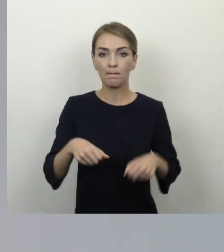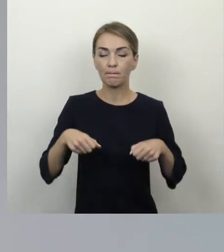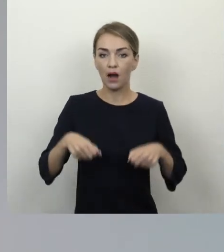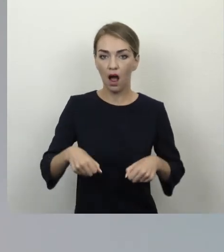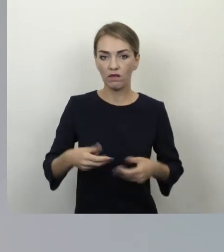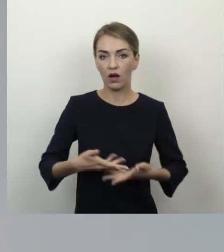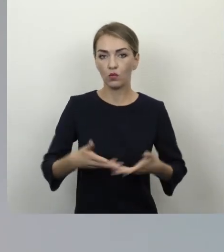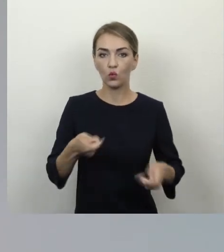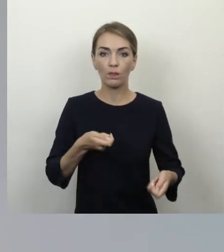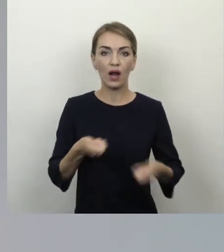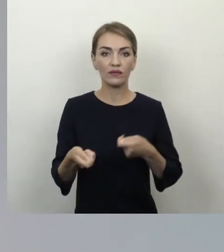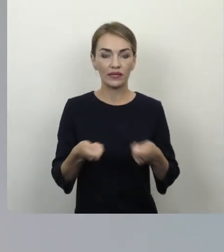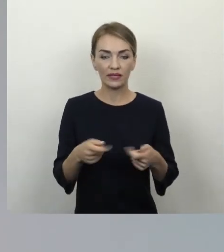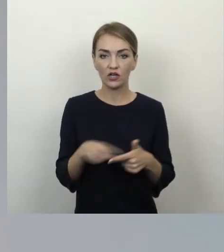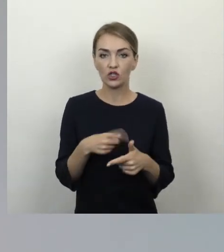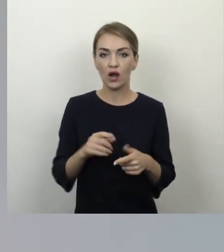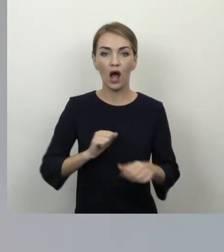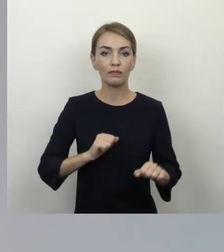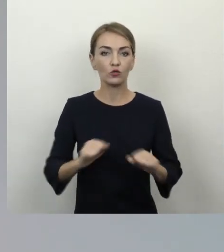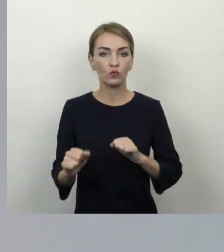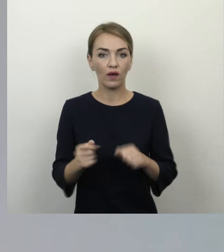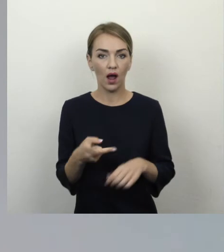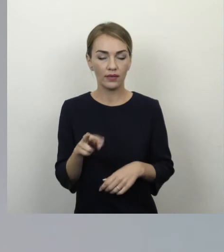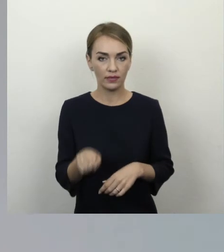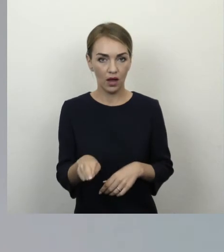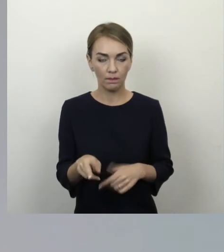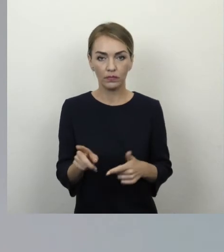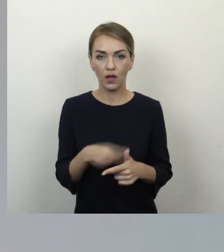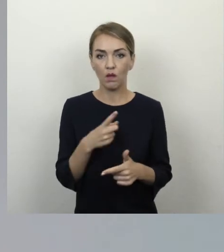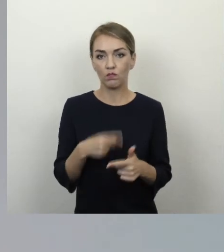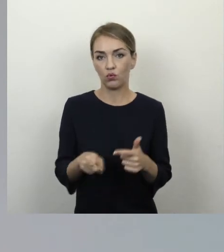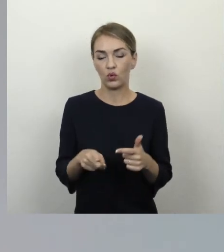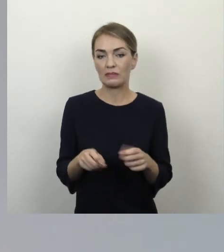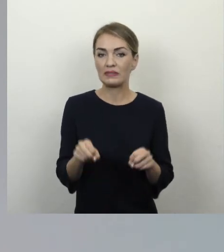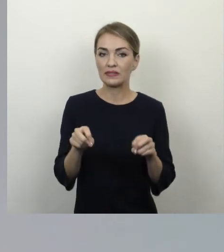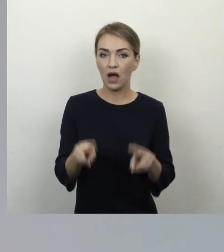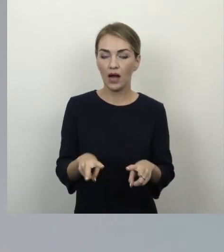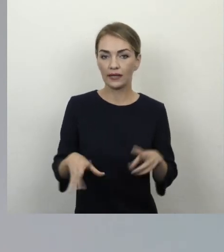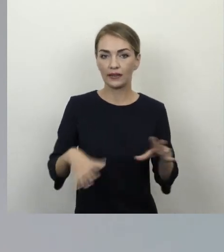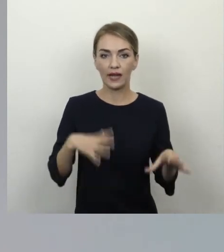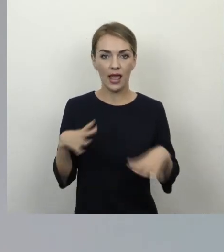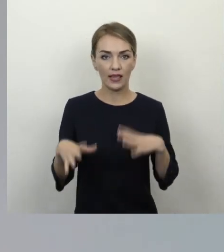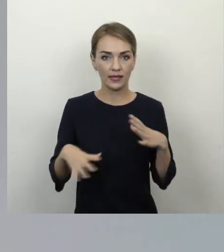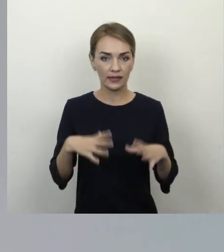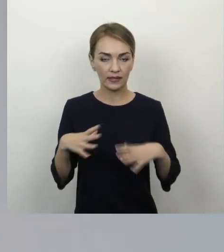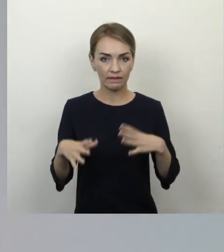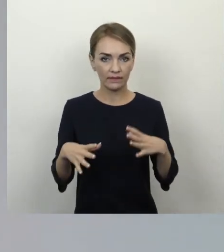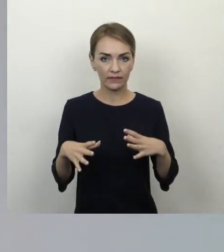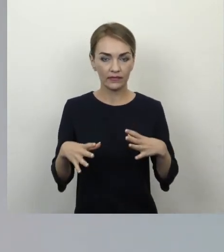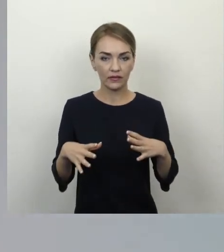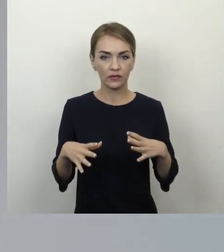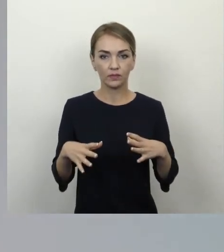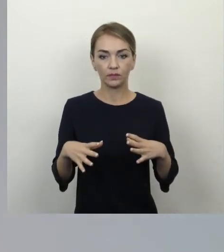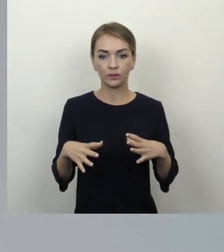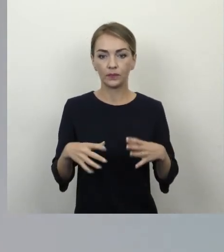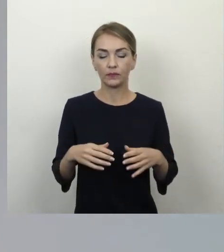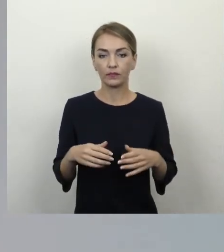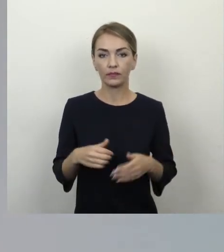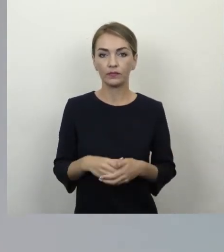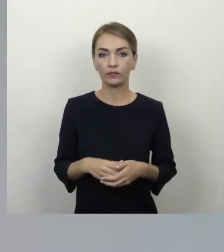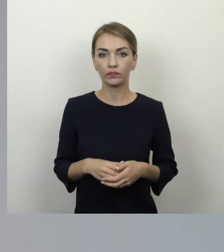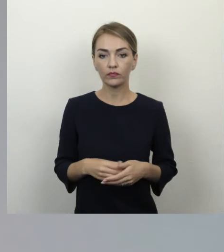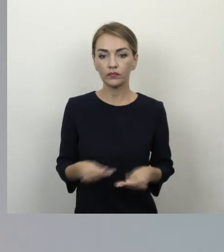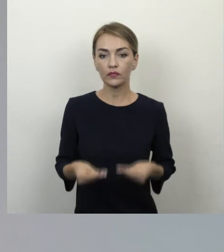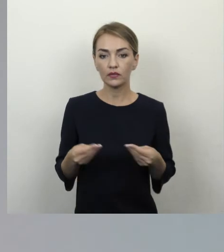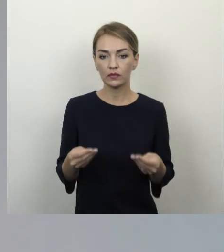law. However, a special knowledge of public law, administration, or special trainings